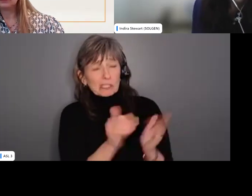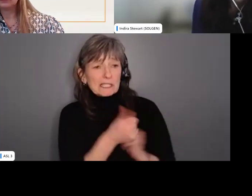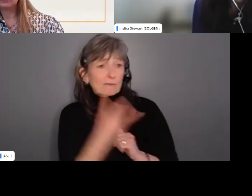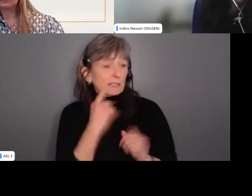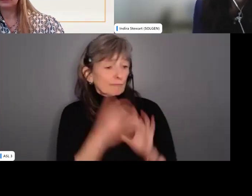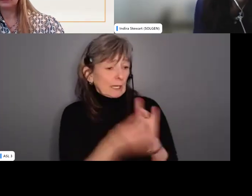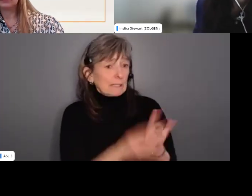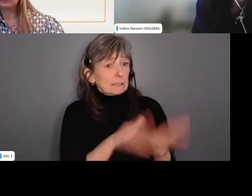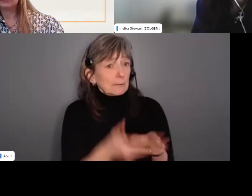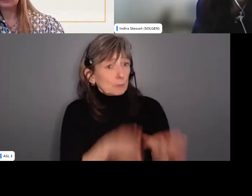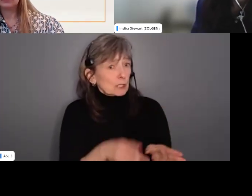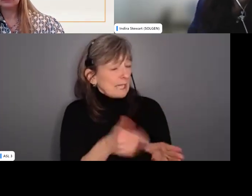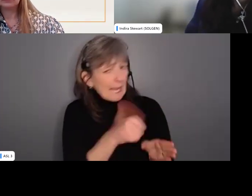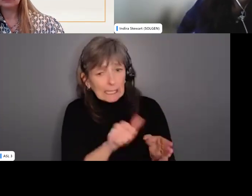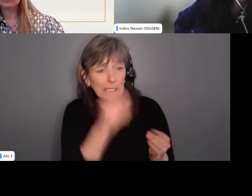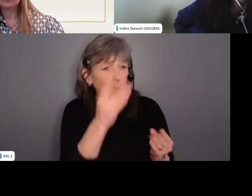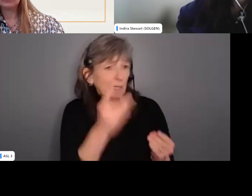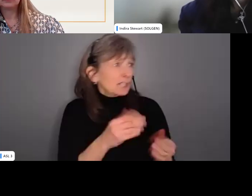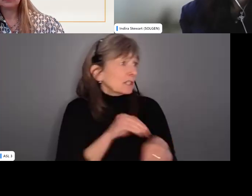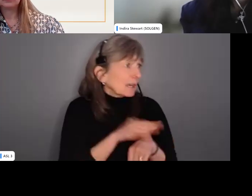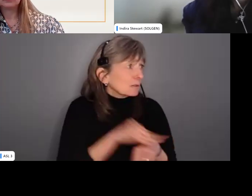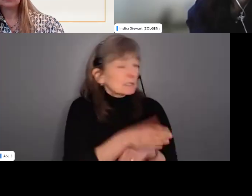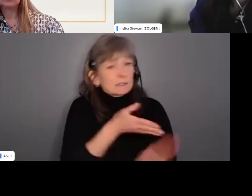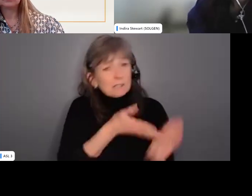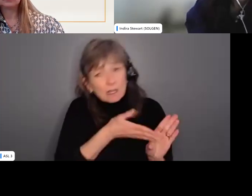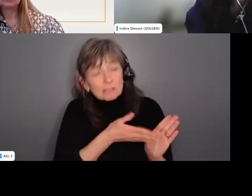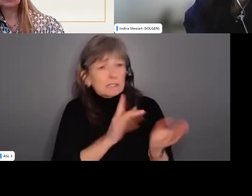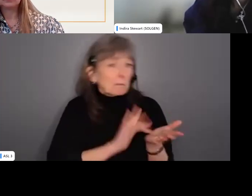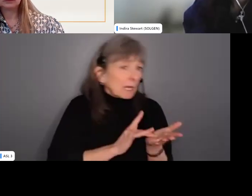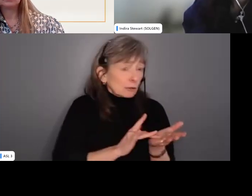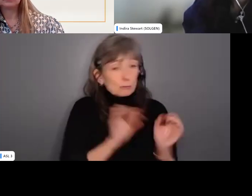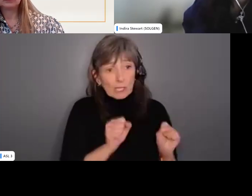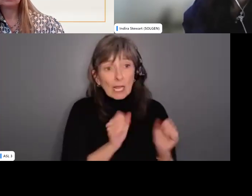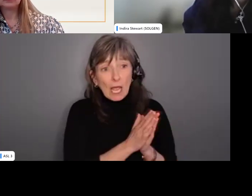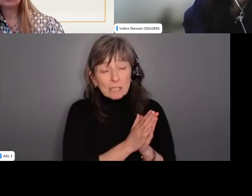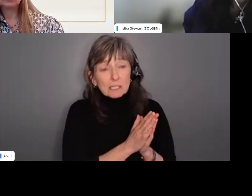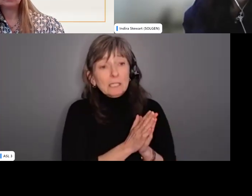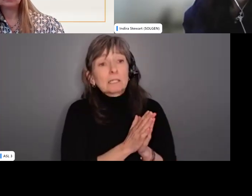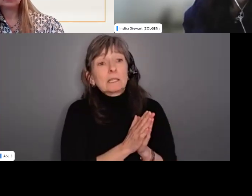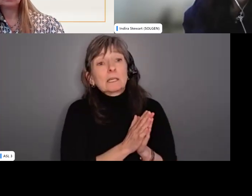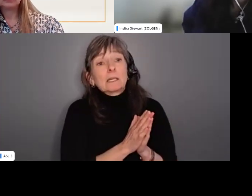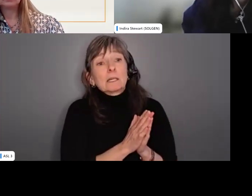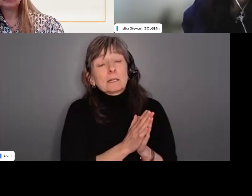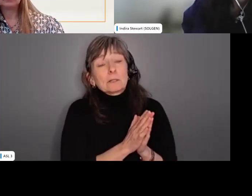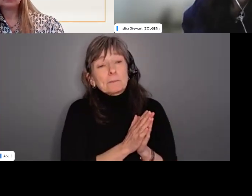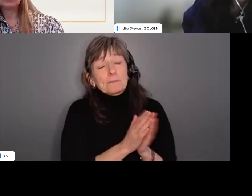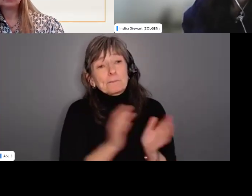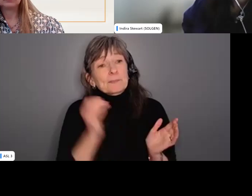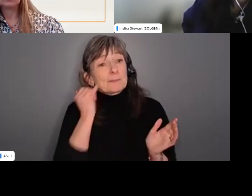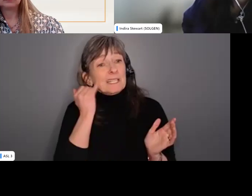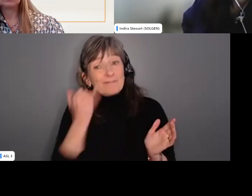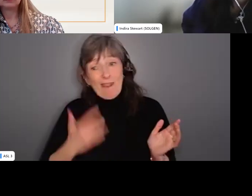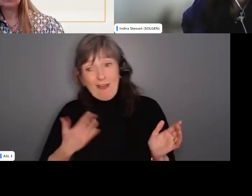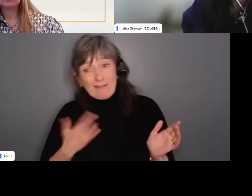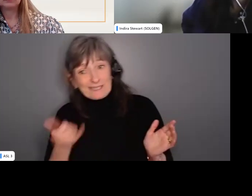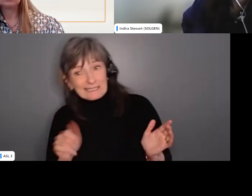medical records or counseling records, they can ask and we can try to obtain them. But as mentioned, we